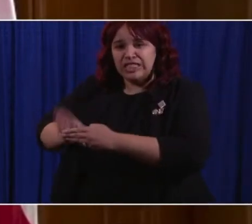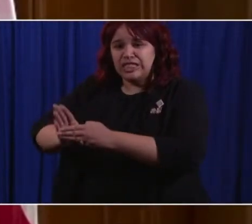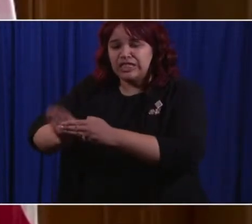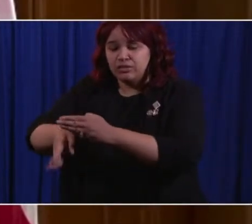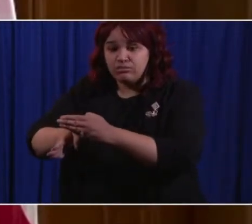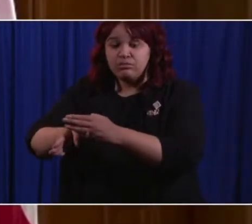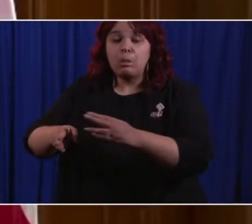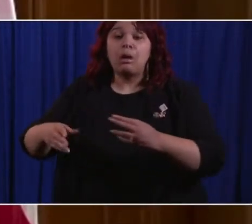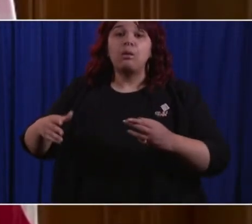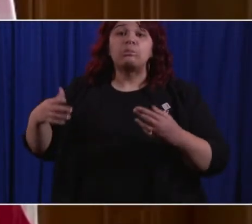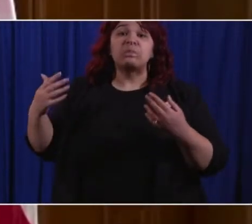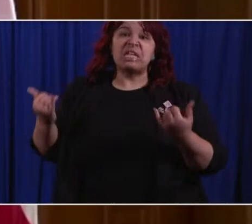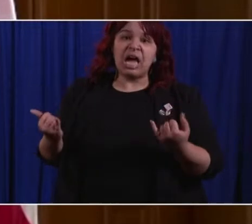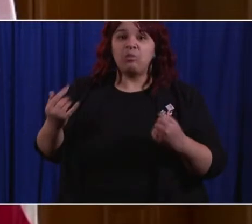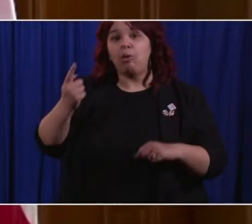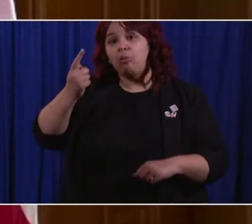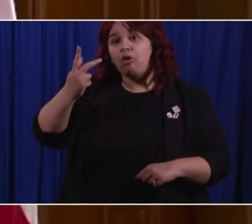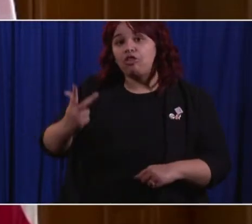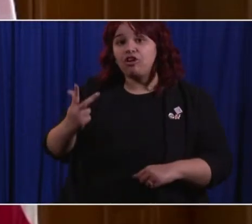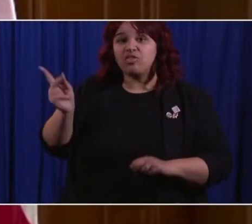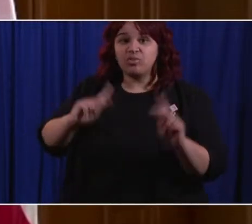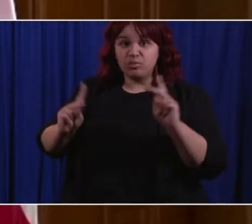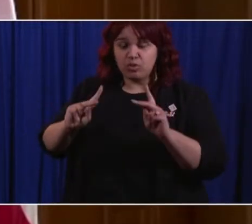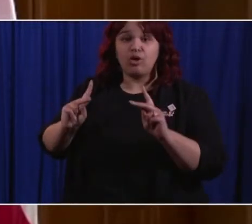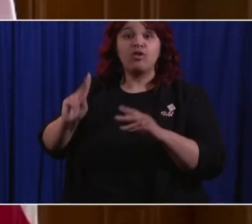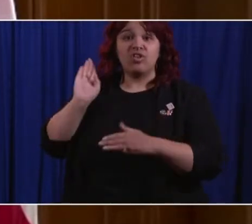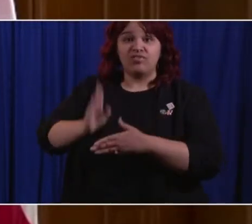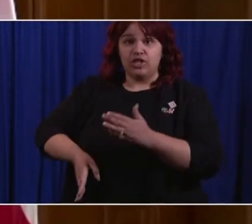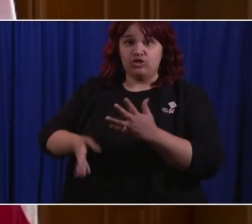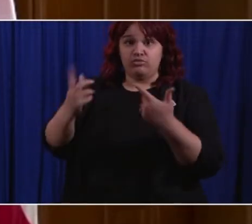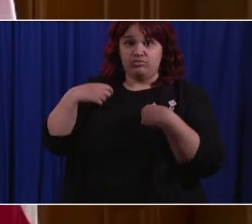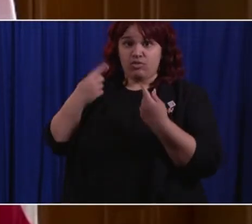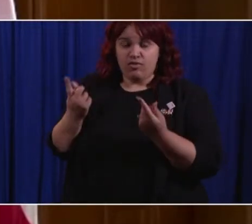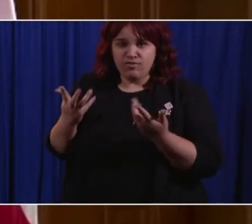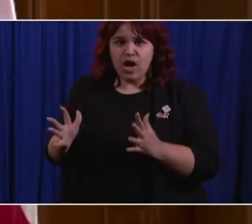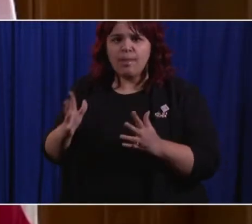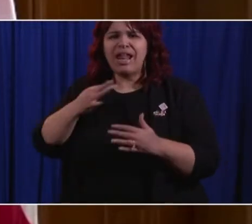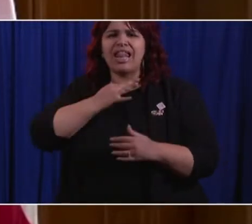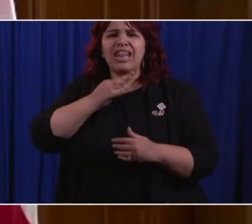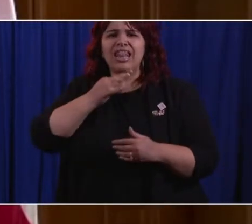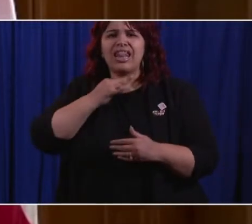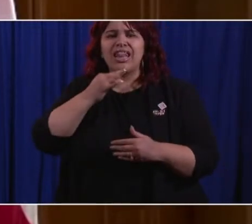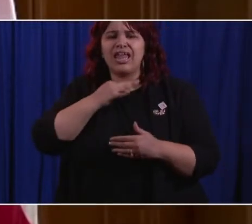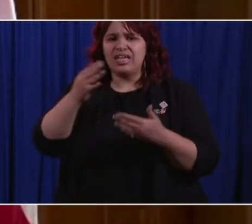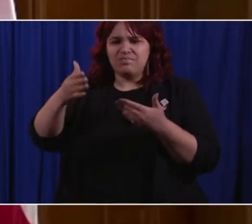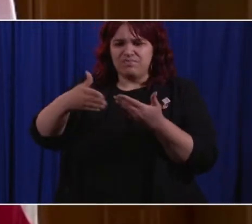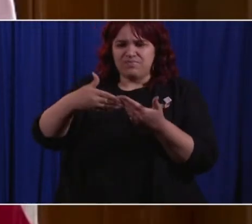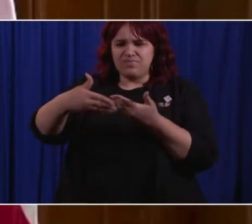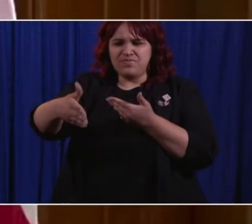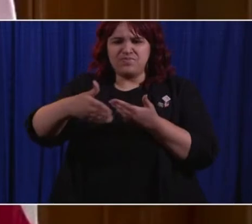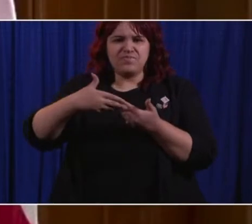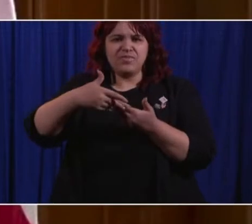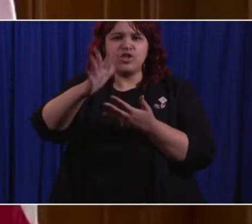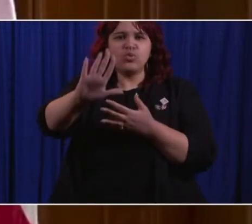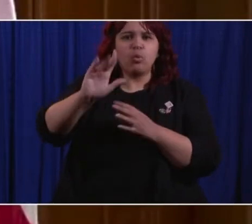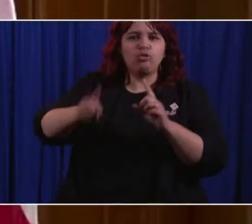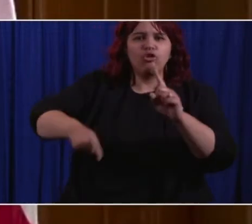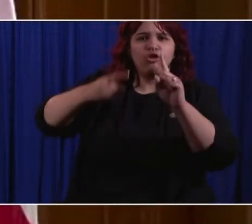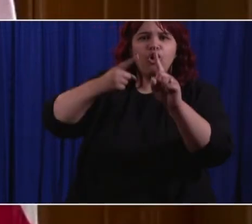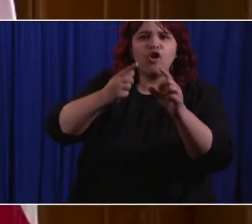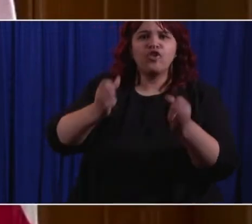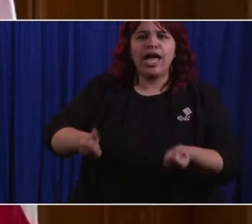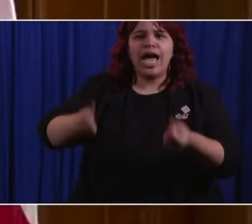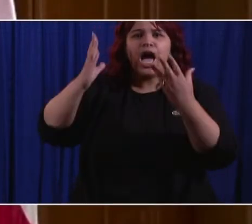starting their vaccines, I mean, how are we doing in this race? And is there a certain percentage that you're kind of aiming for compared to the number